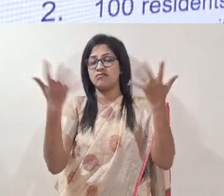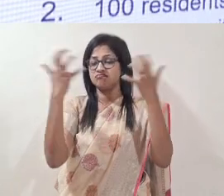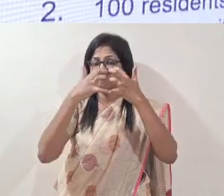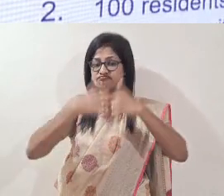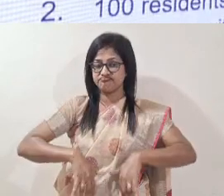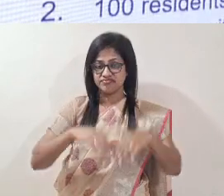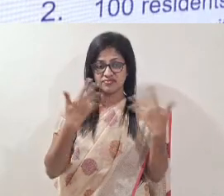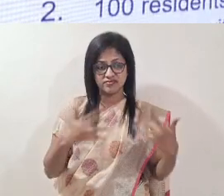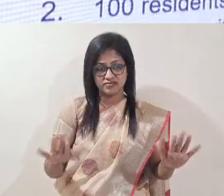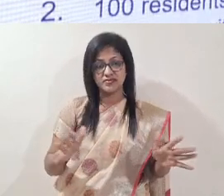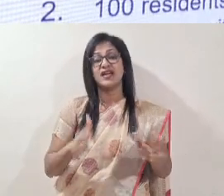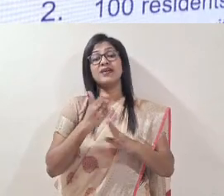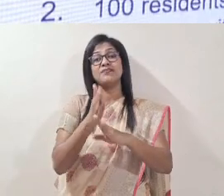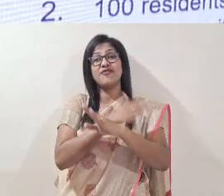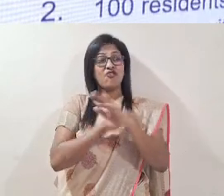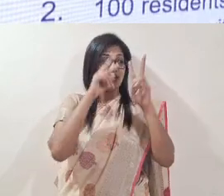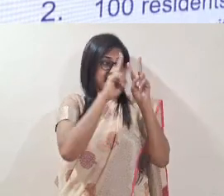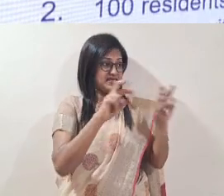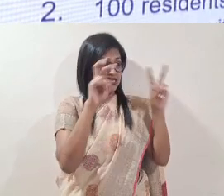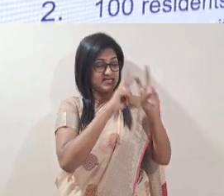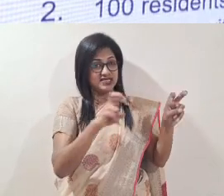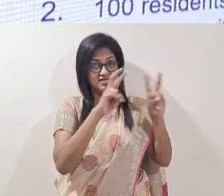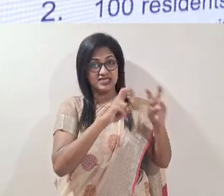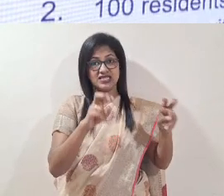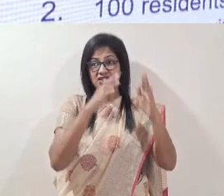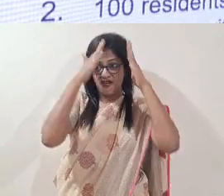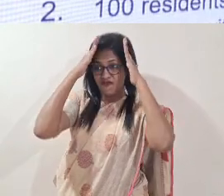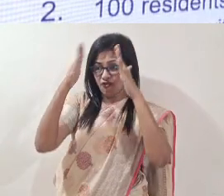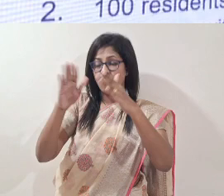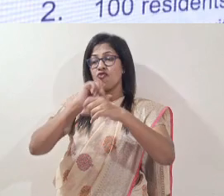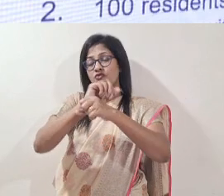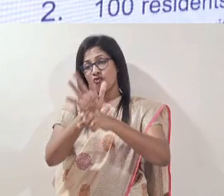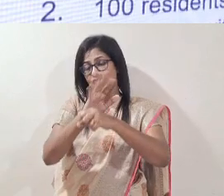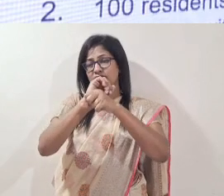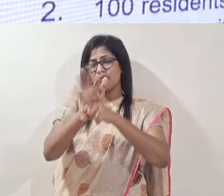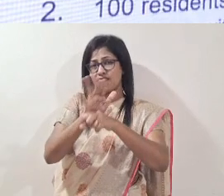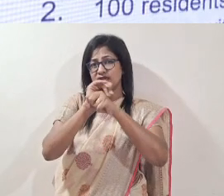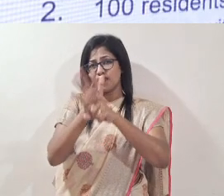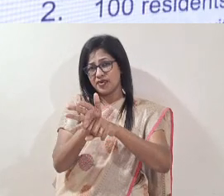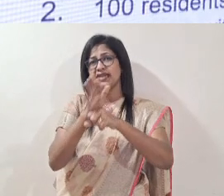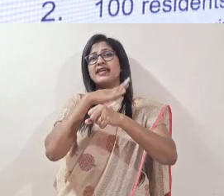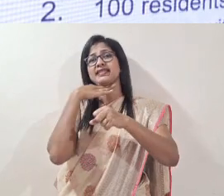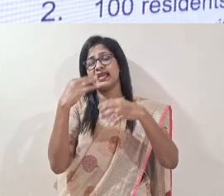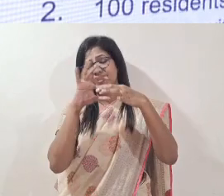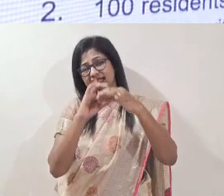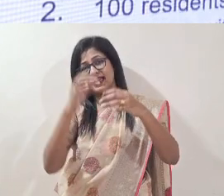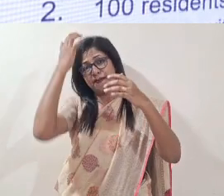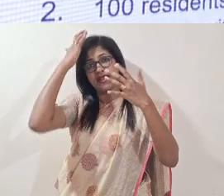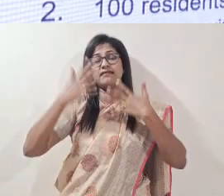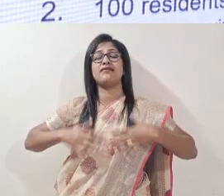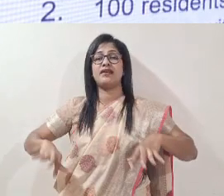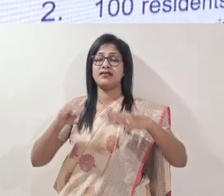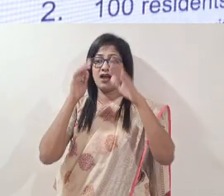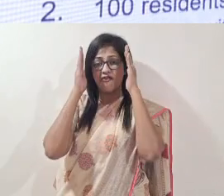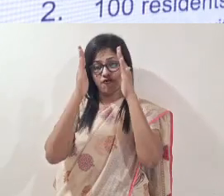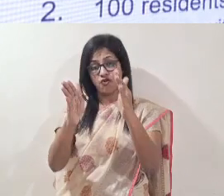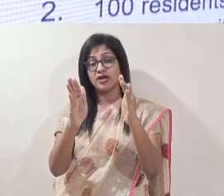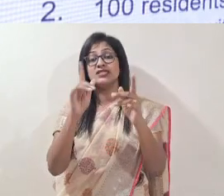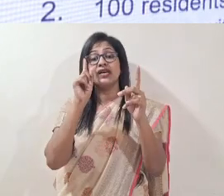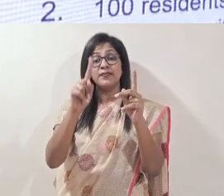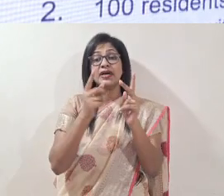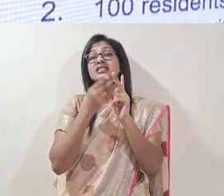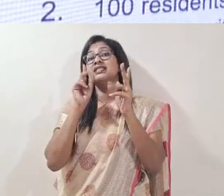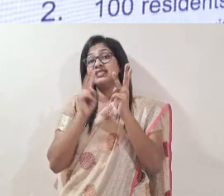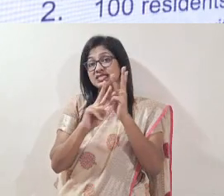studies have focused on COVID-19 and its death, COVID-19 and some mental health issues. It has not